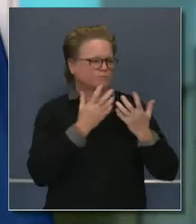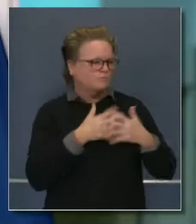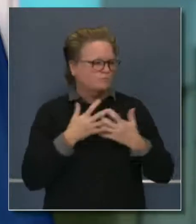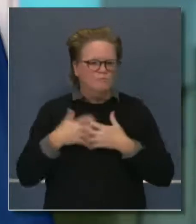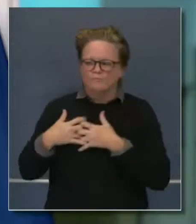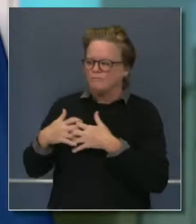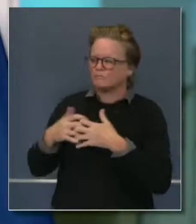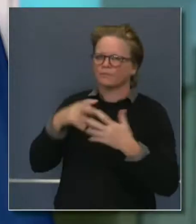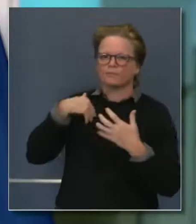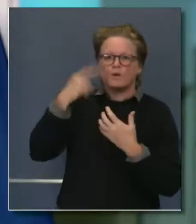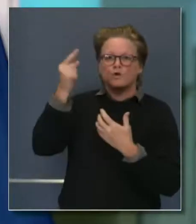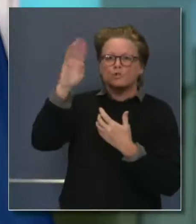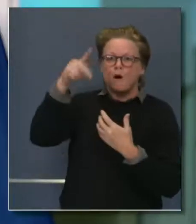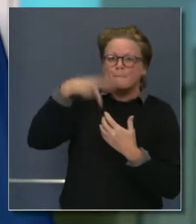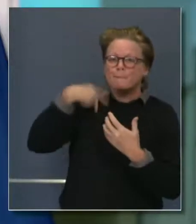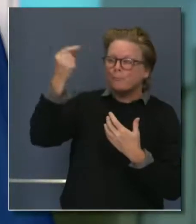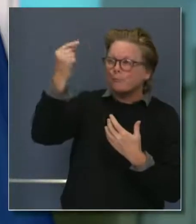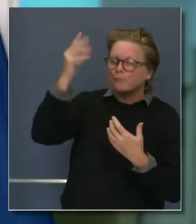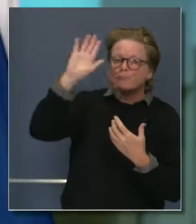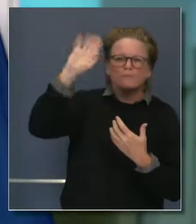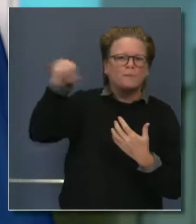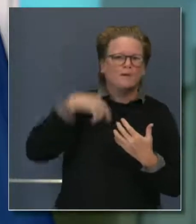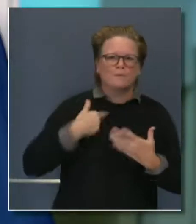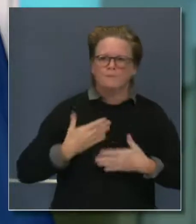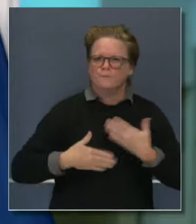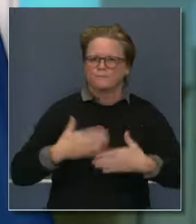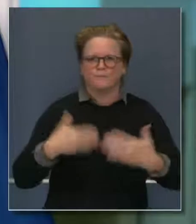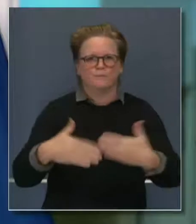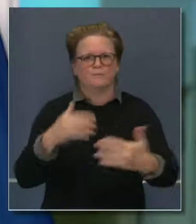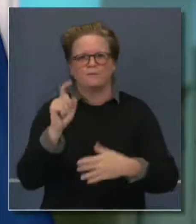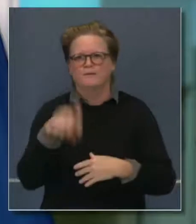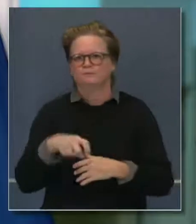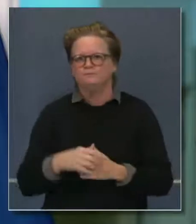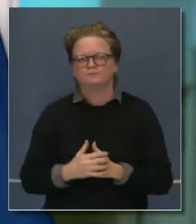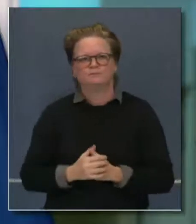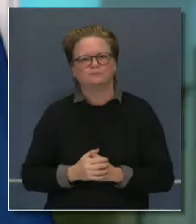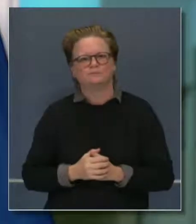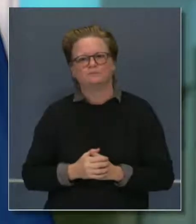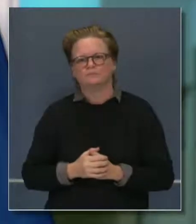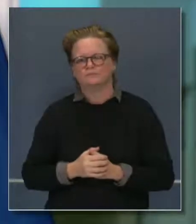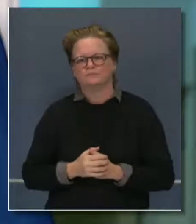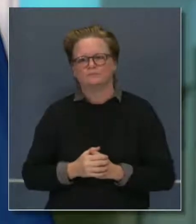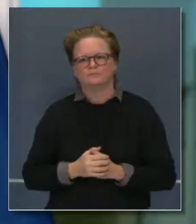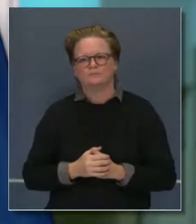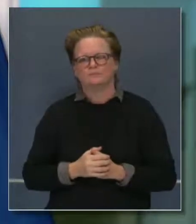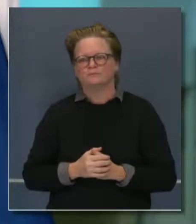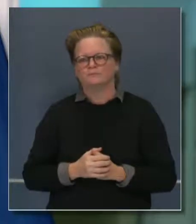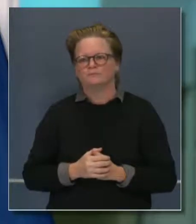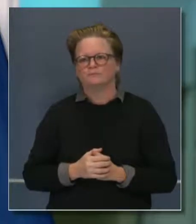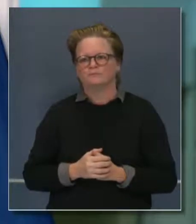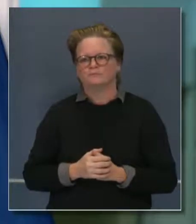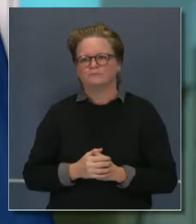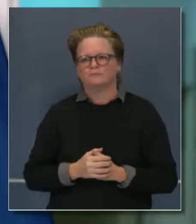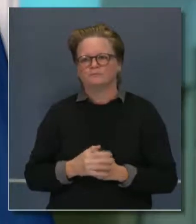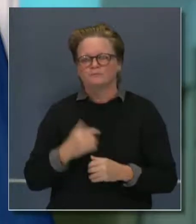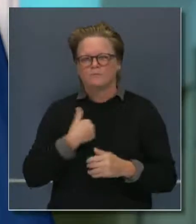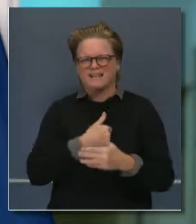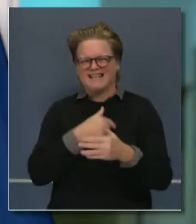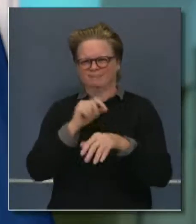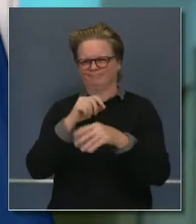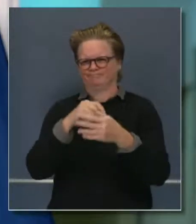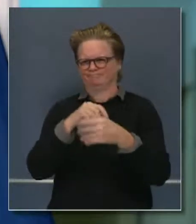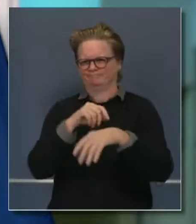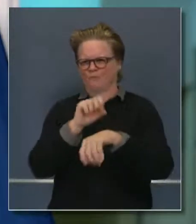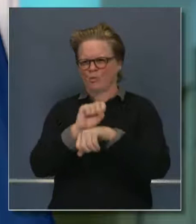advance and their agenda, our agenda, the collective agenda that is the state of California. And we're also working very closely with Speaker Pelosi on